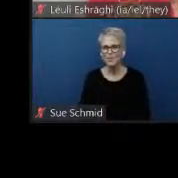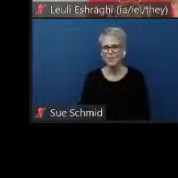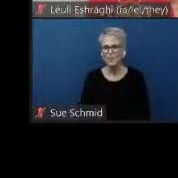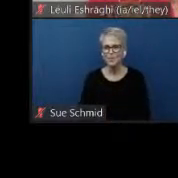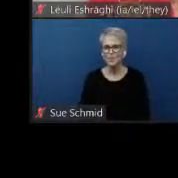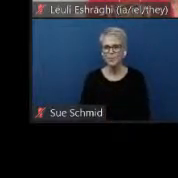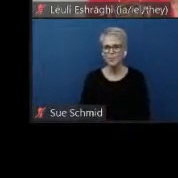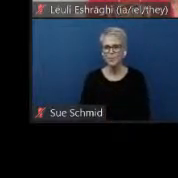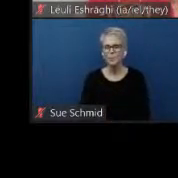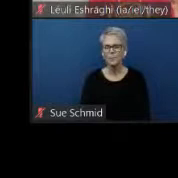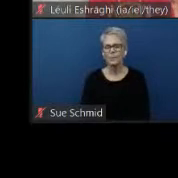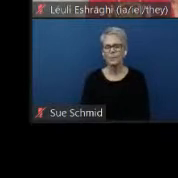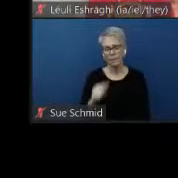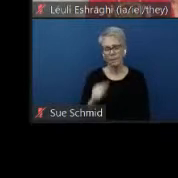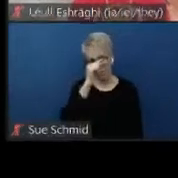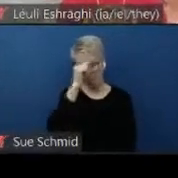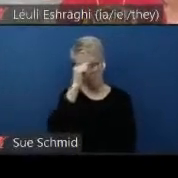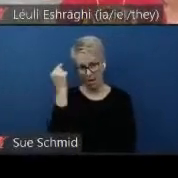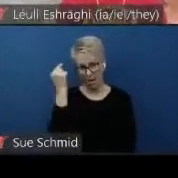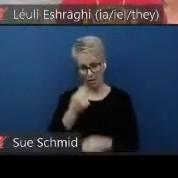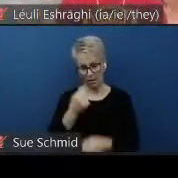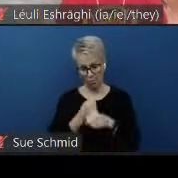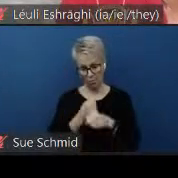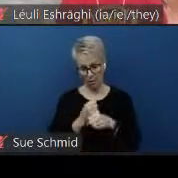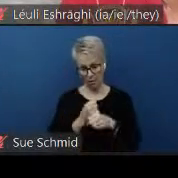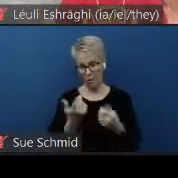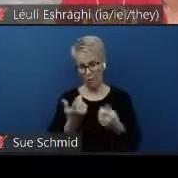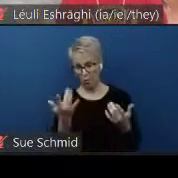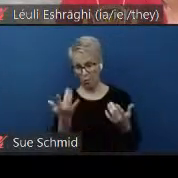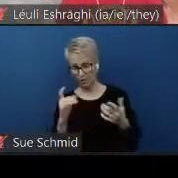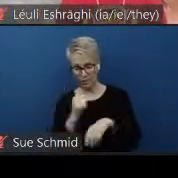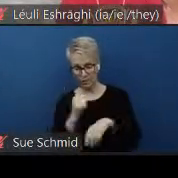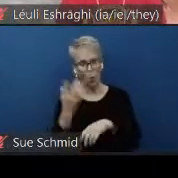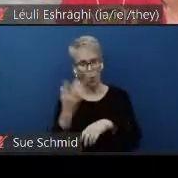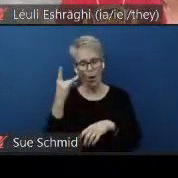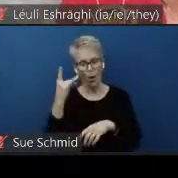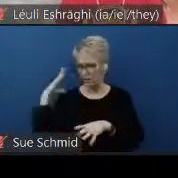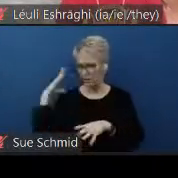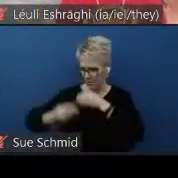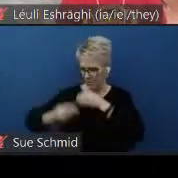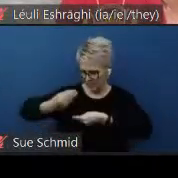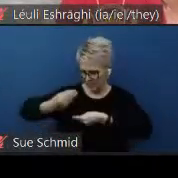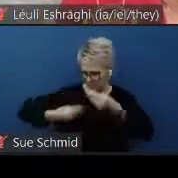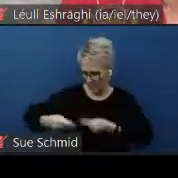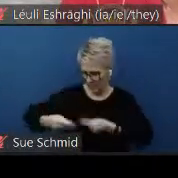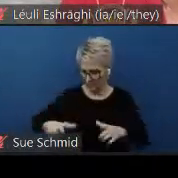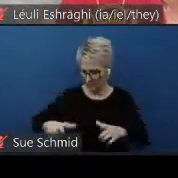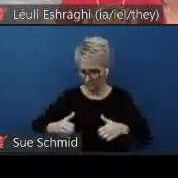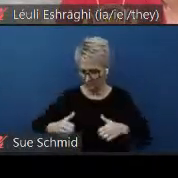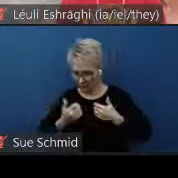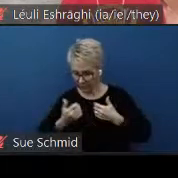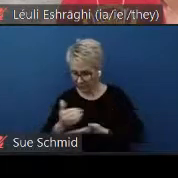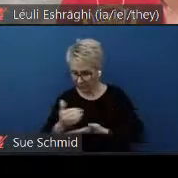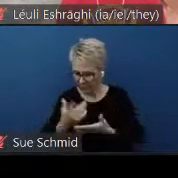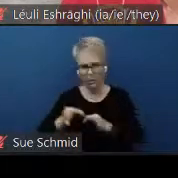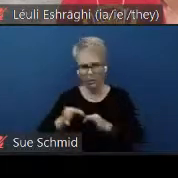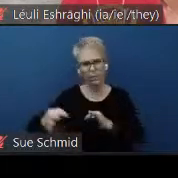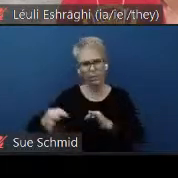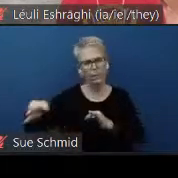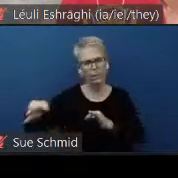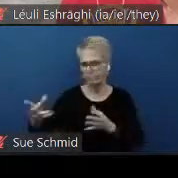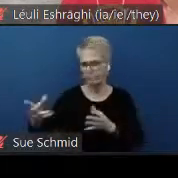Okay. Black creation is necessitated by the systemic deferral of our livelihood.